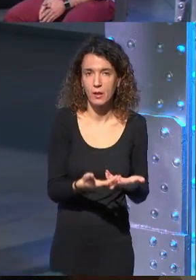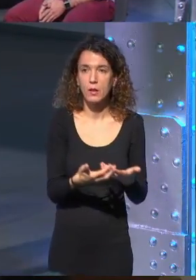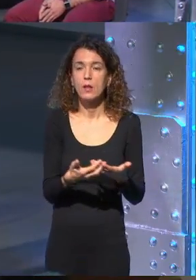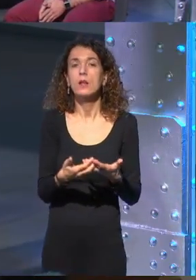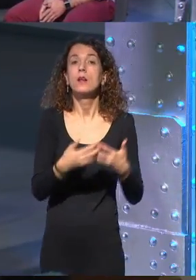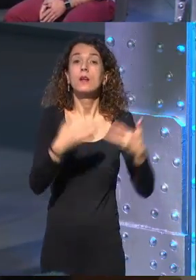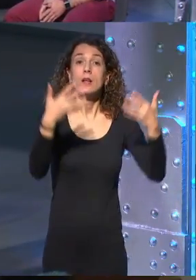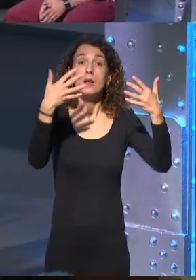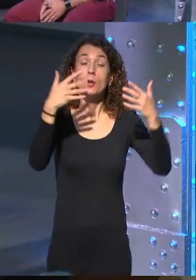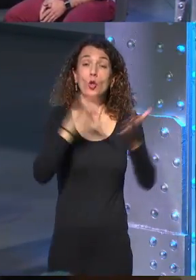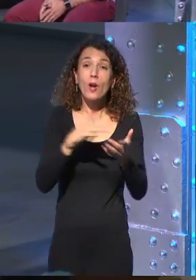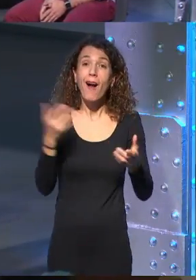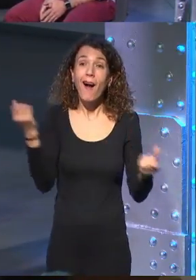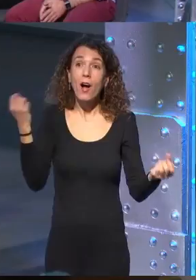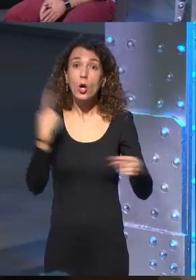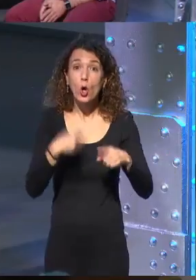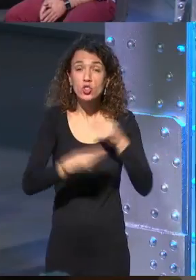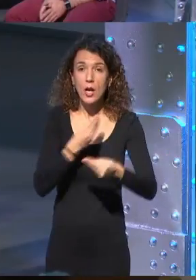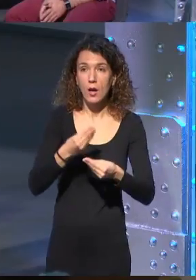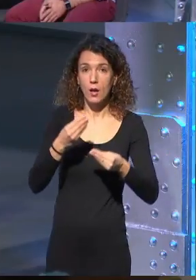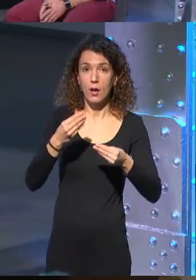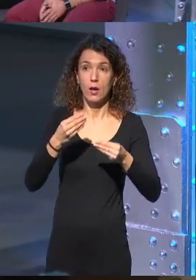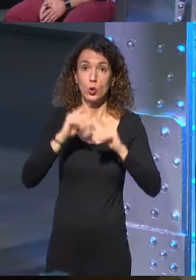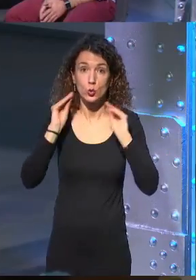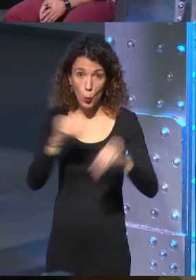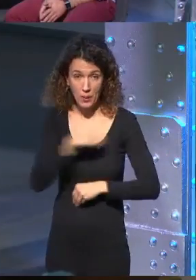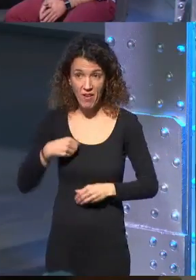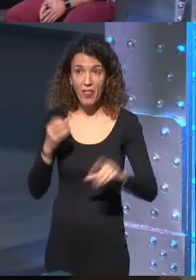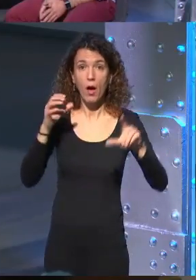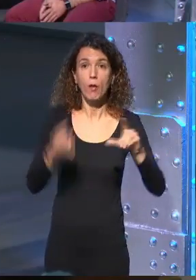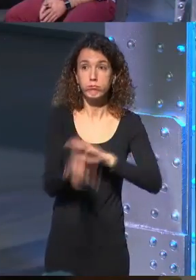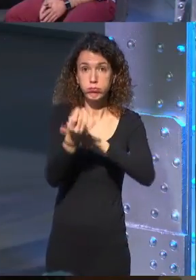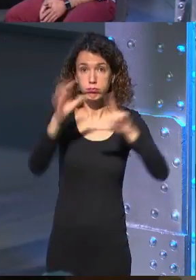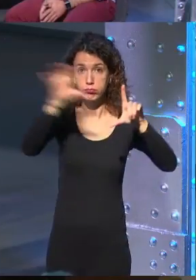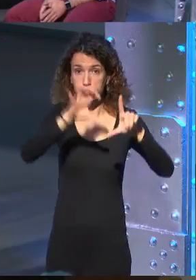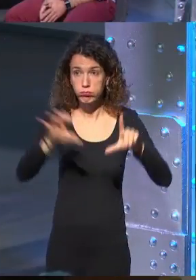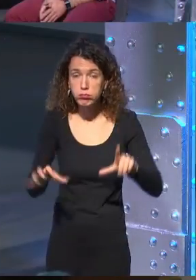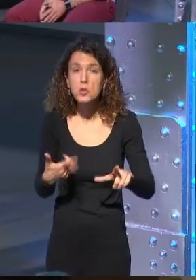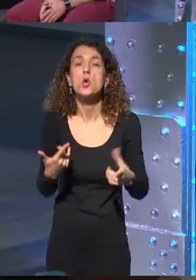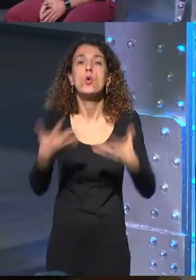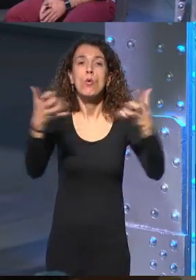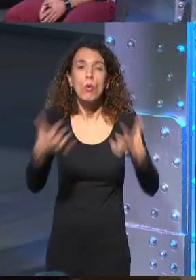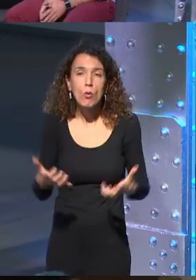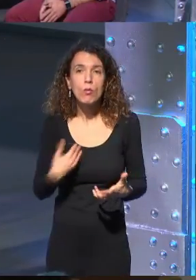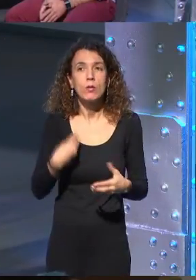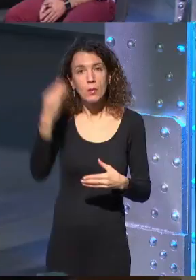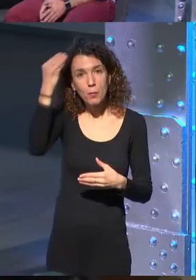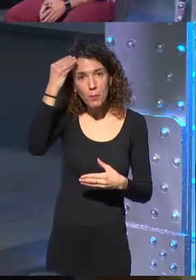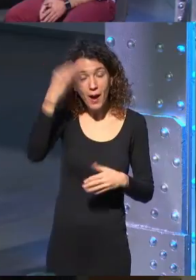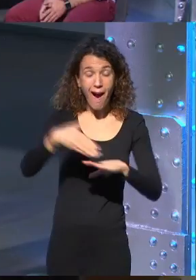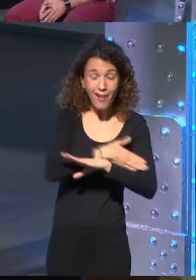trust it, because anything could be a scam in the internet.